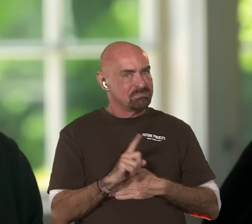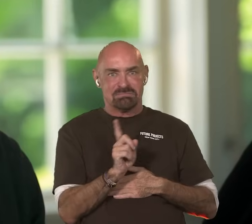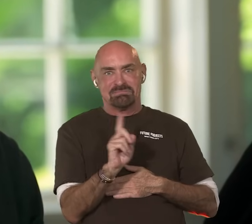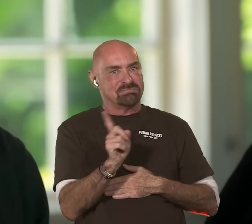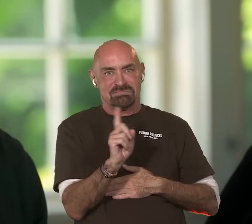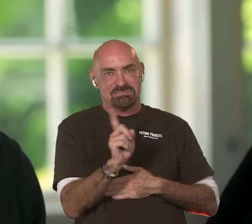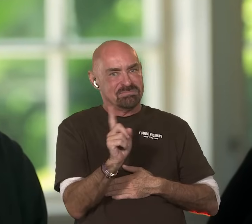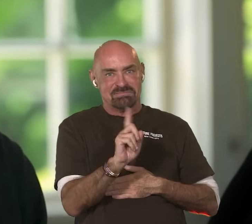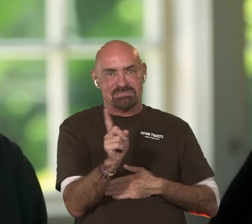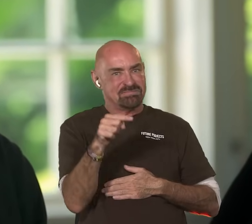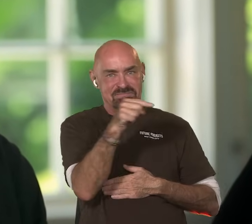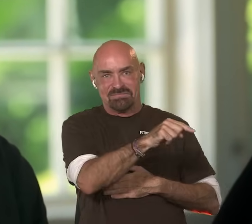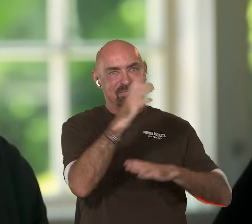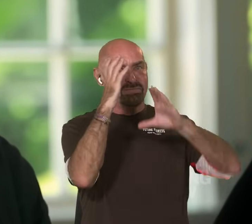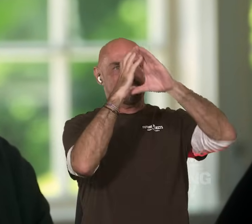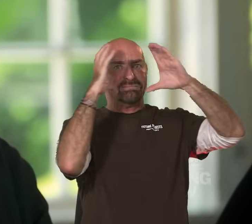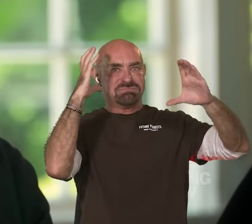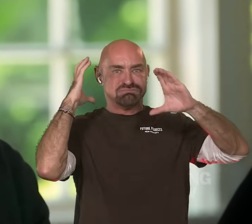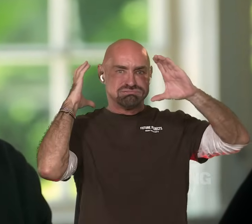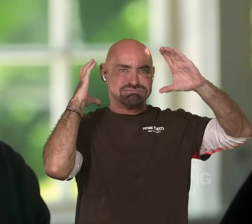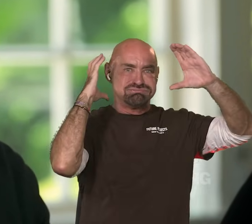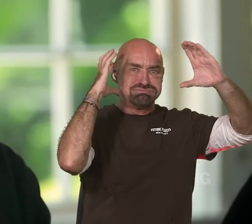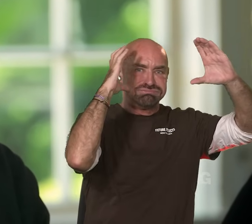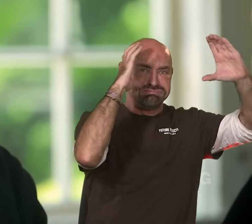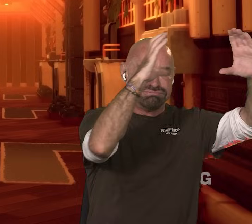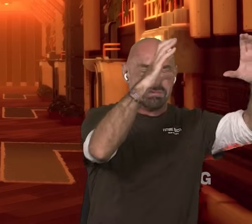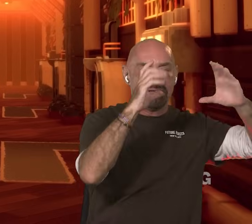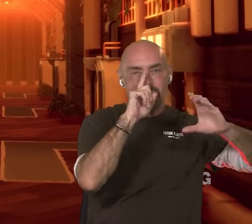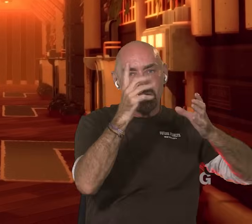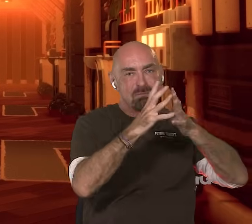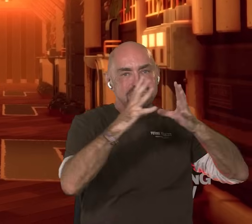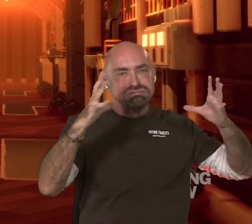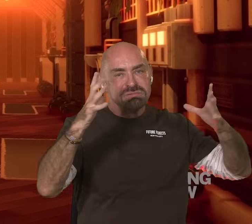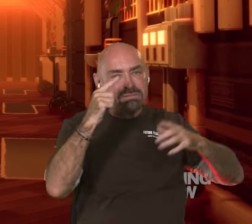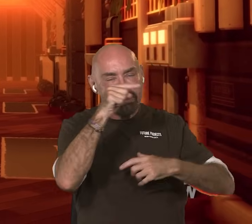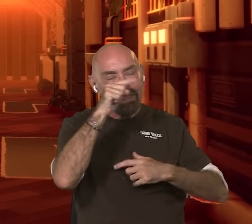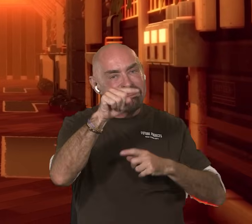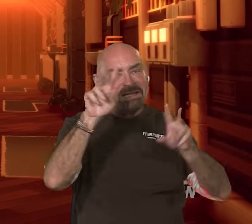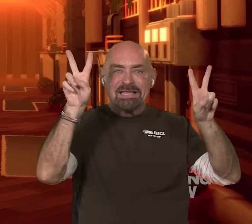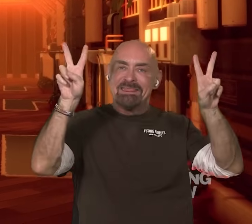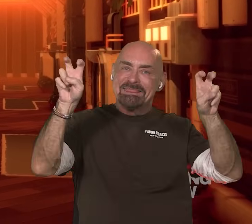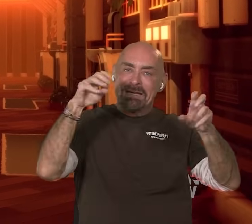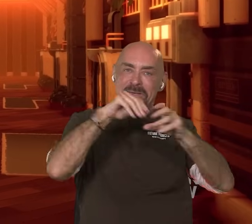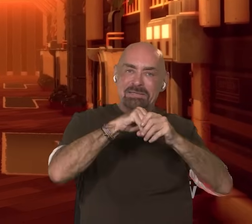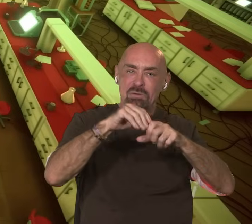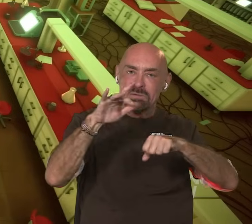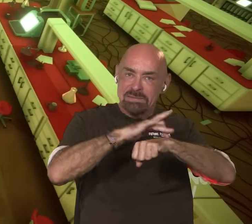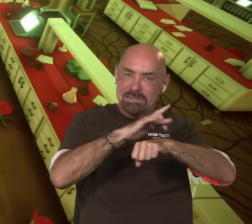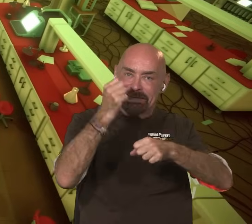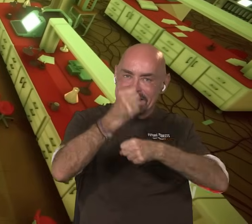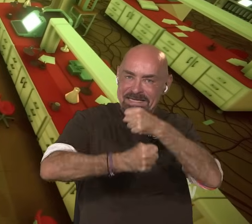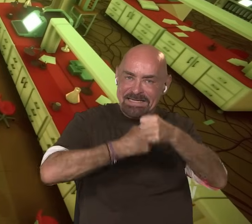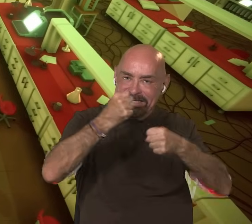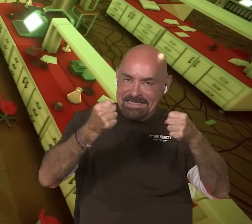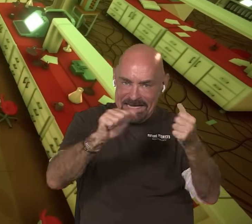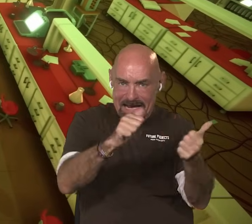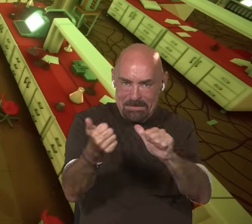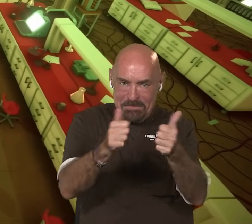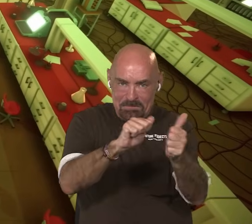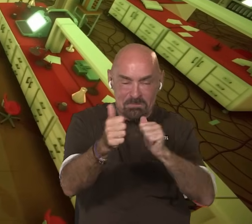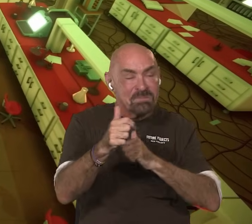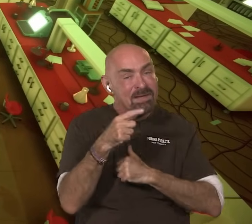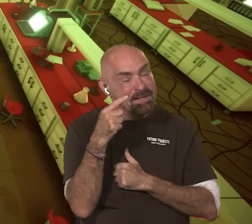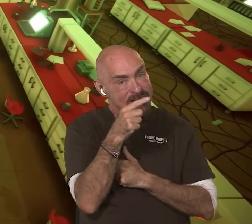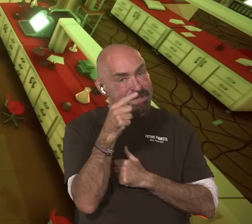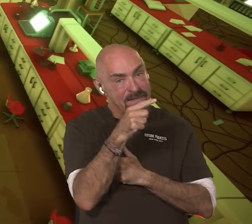simply not possible to keep expanding forever. And that is a thematic element of the game for sure, but I think part of that has come from